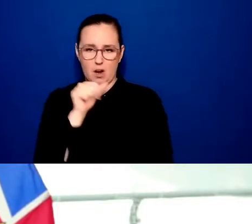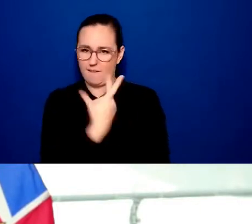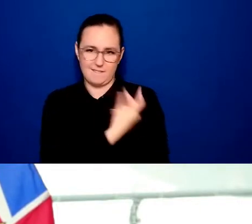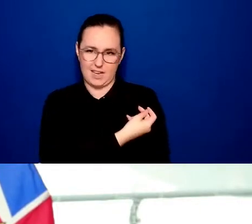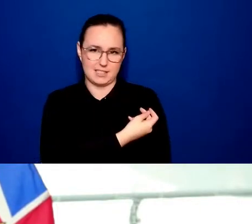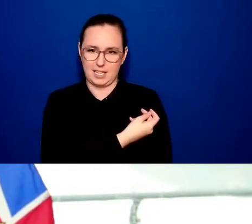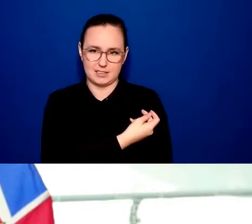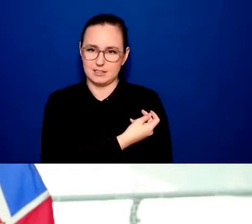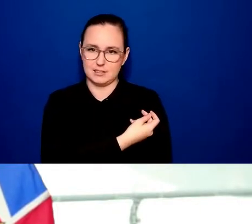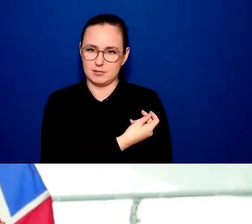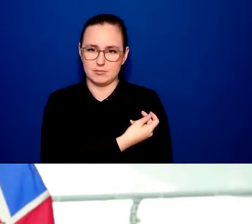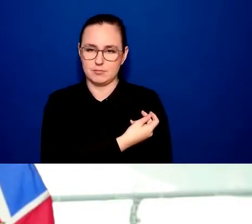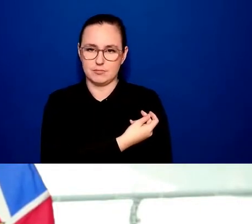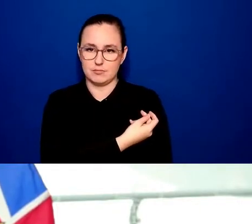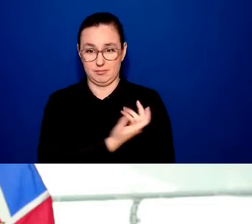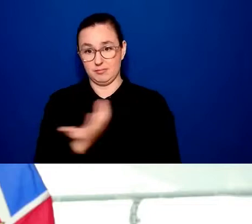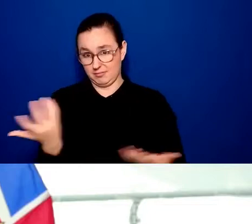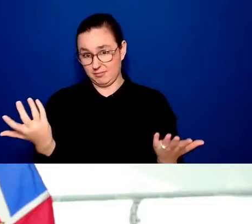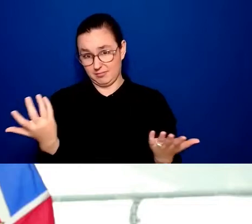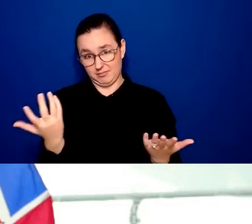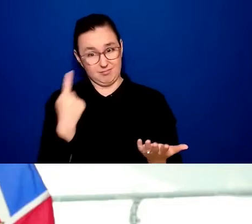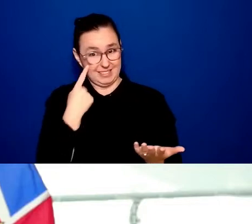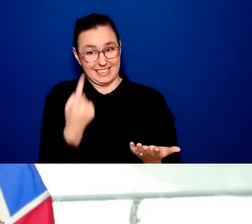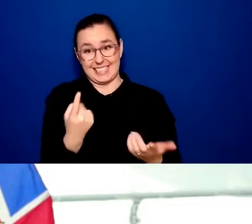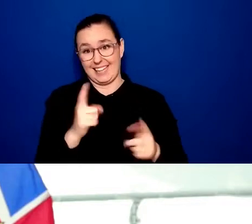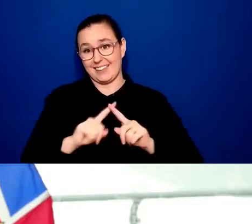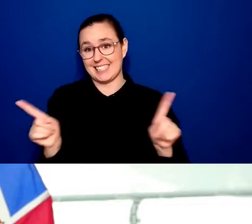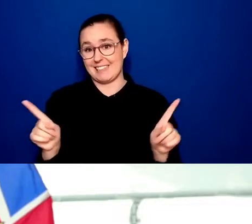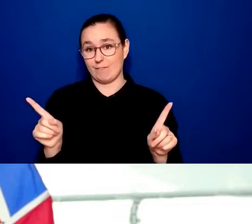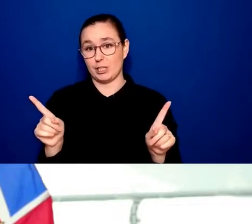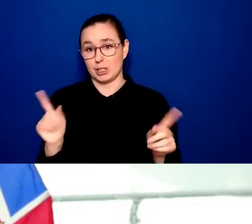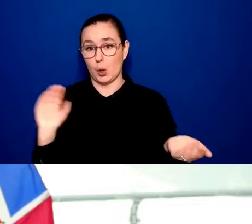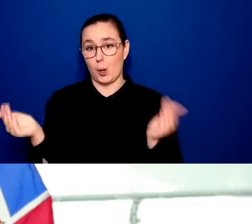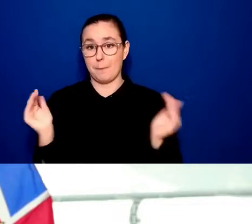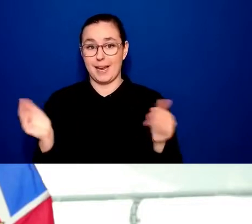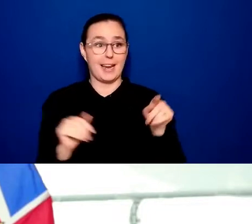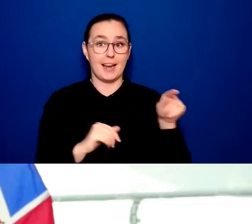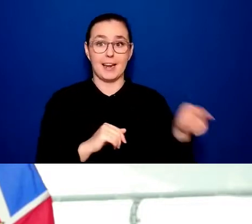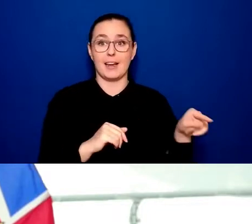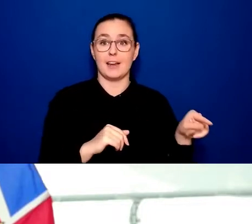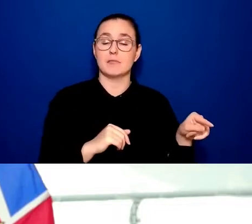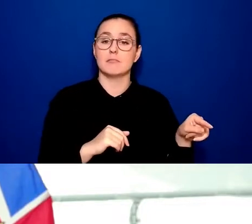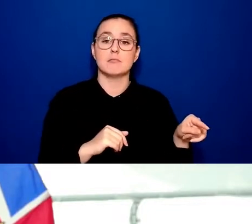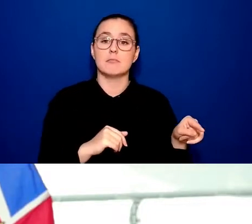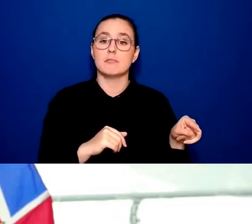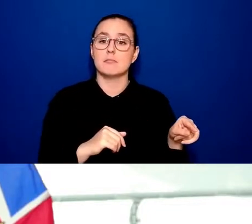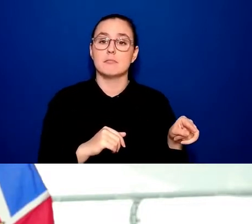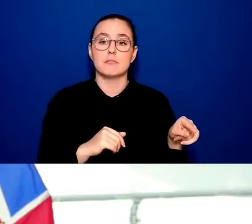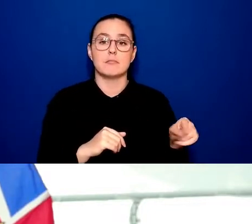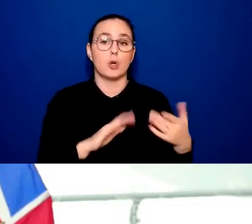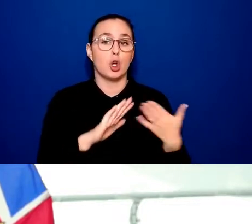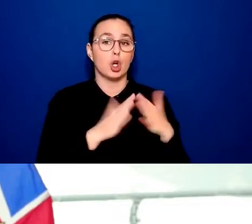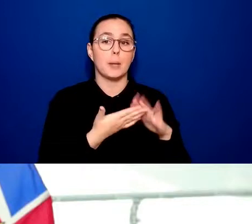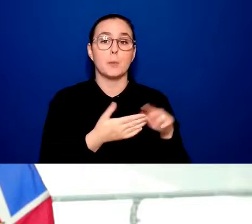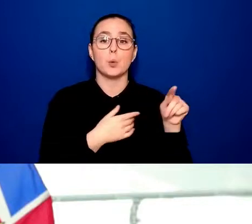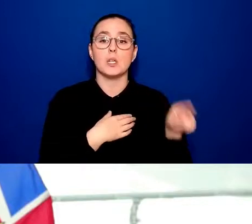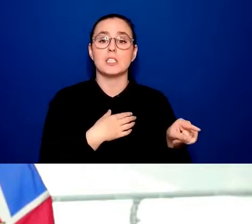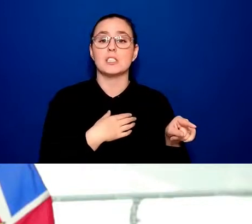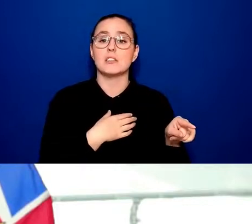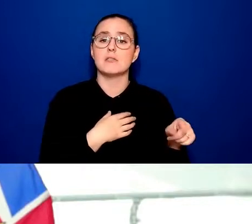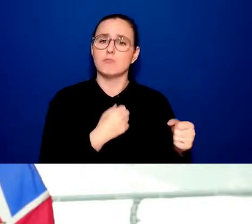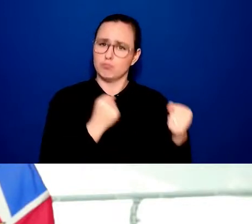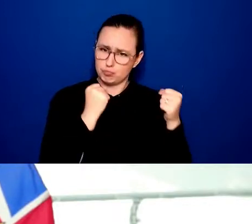And you can see this, the difference between, in a per capita sense, between an 87.5%, which is around the provincial